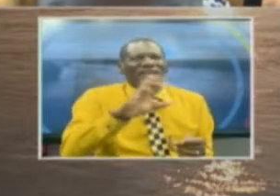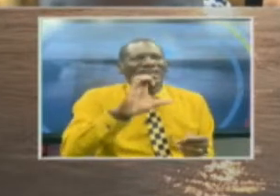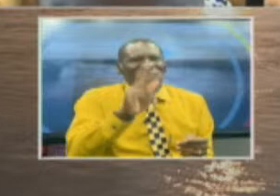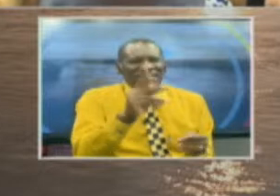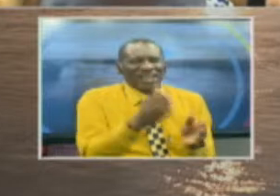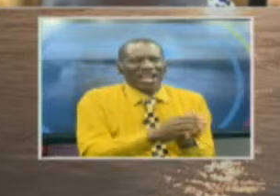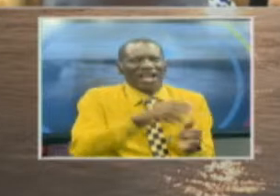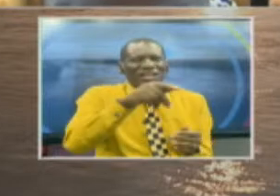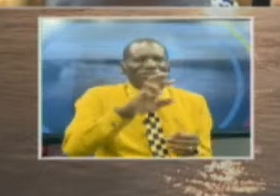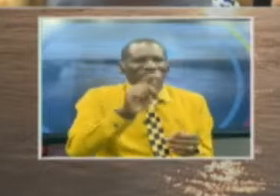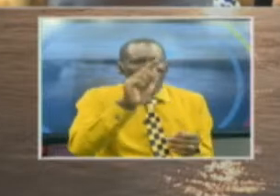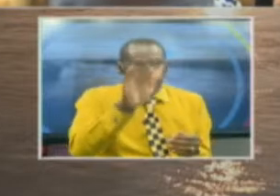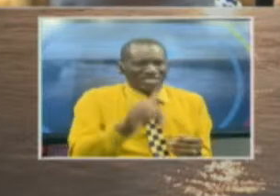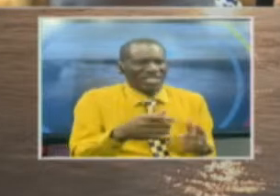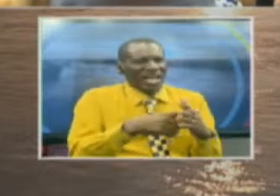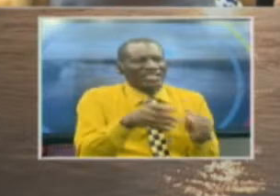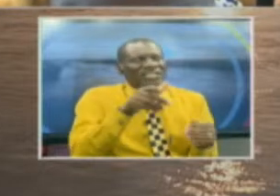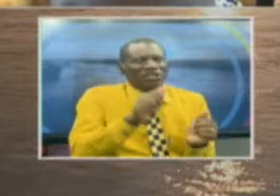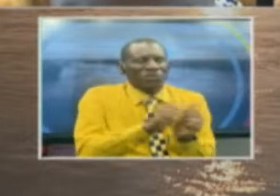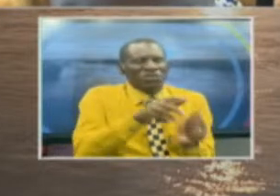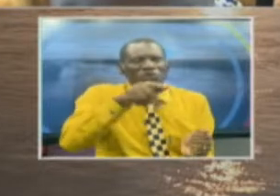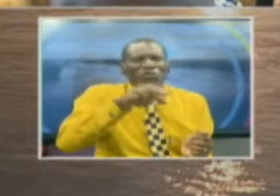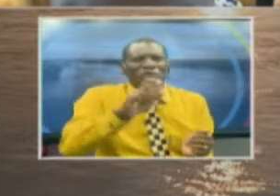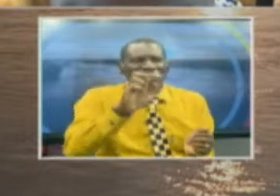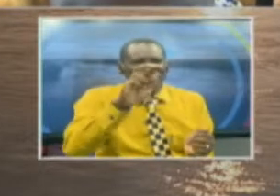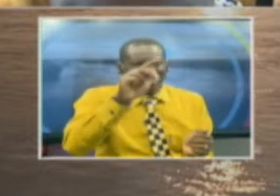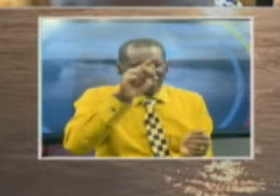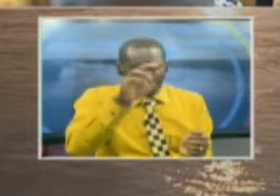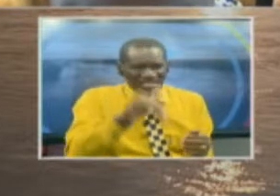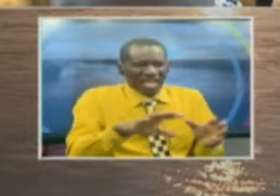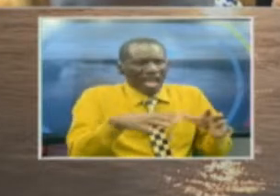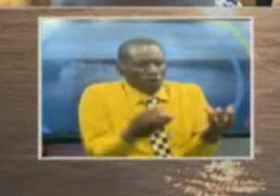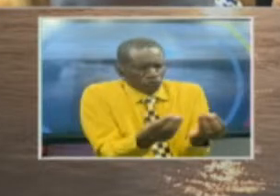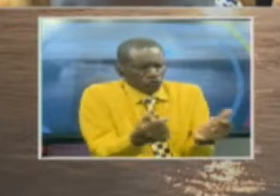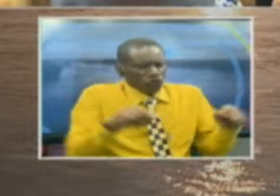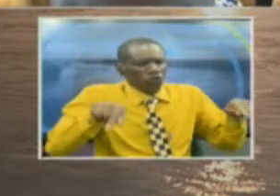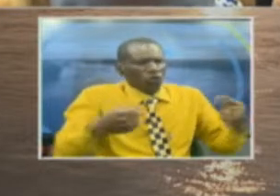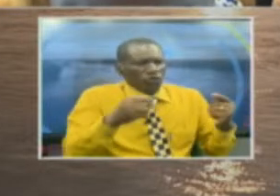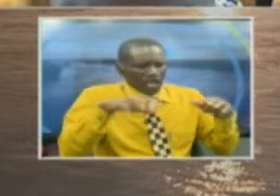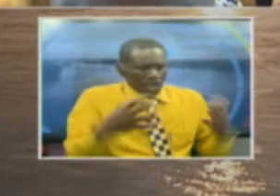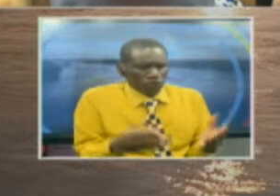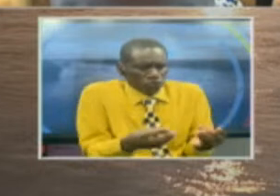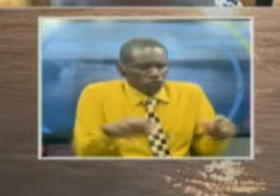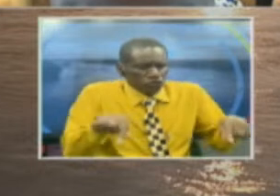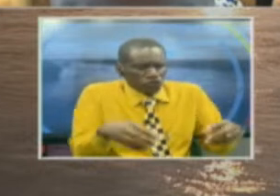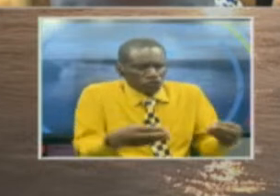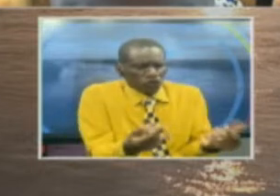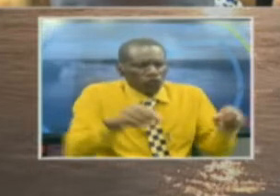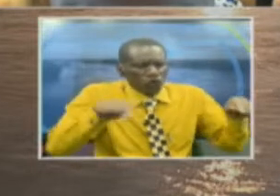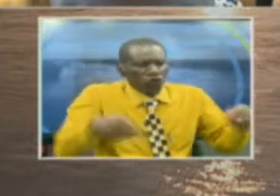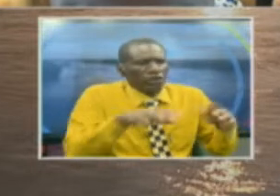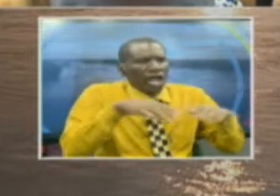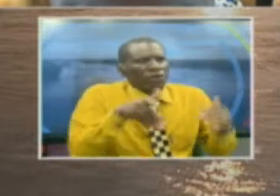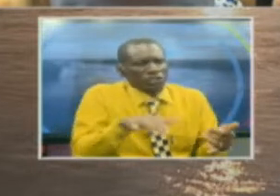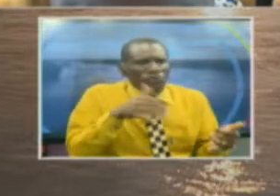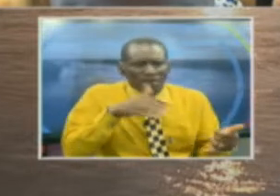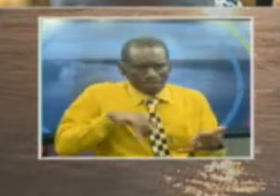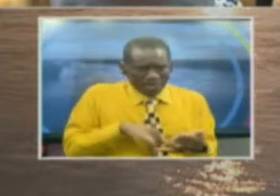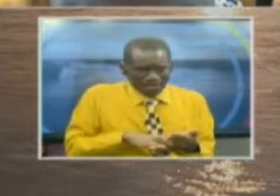Purity. I'll start off with you, Purity. How do you deal with conflict resolution in your marriage?